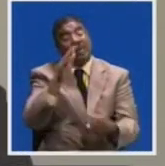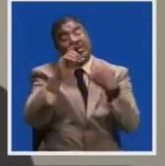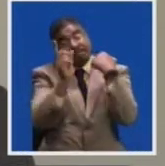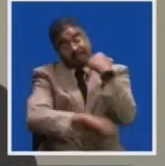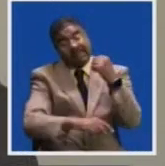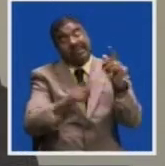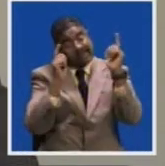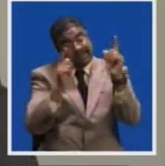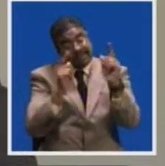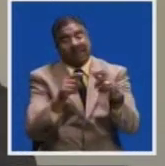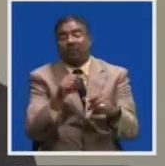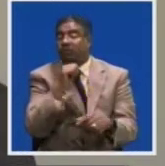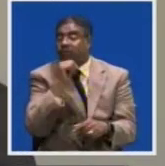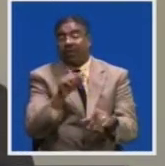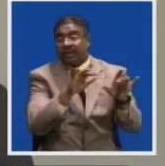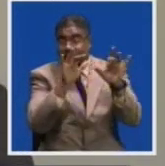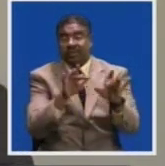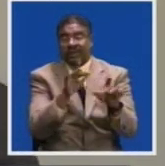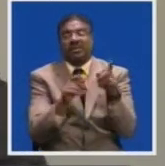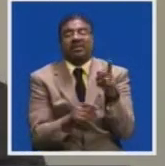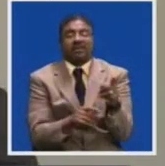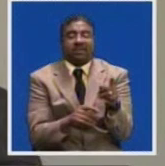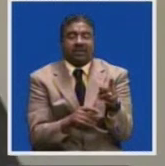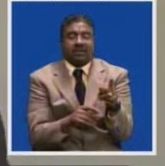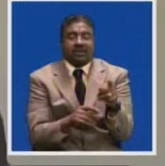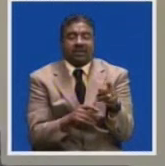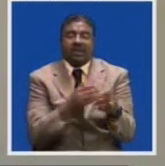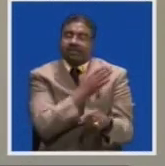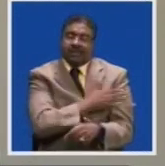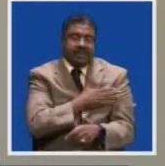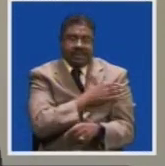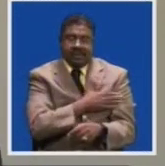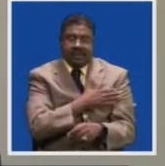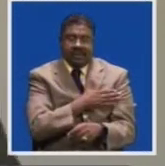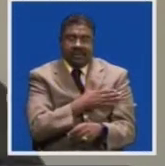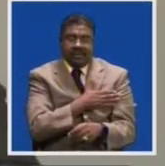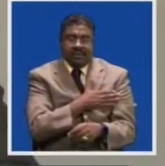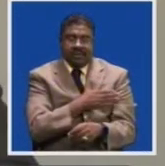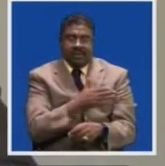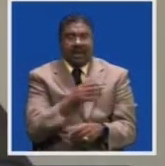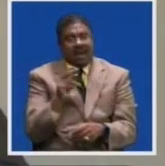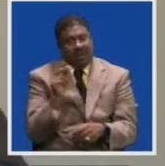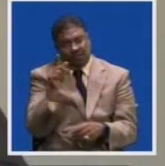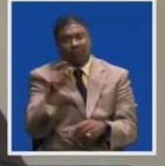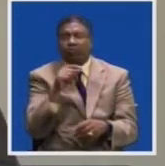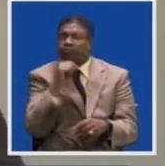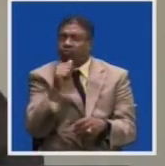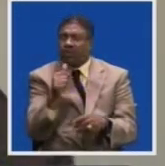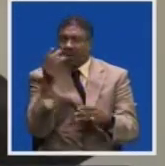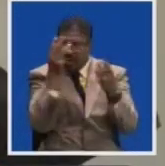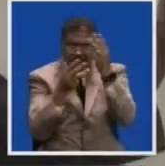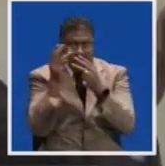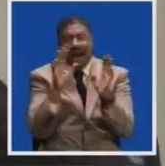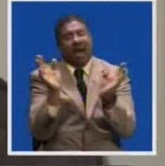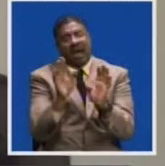will not take this lightly. So let's not fight things that we have only scanty information about because we